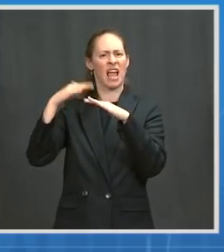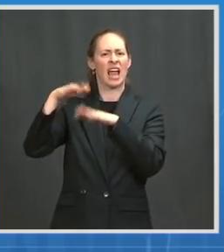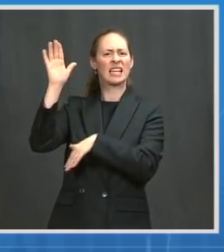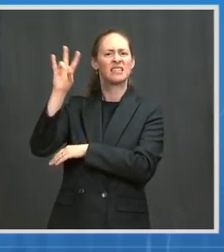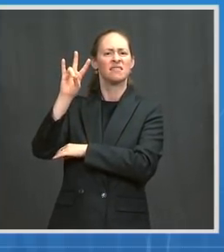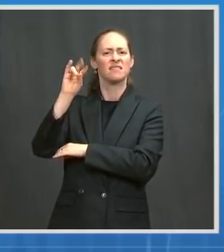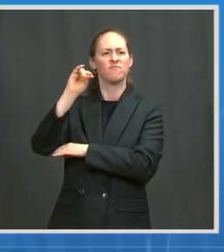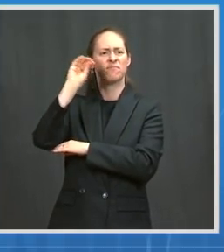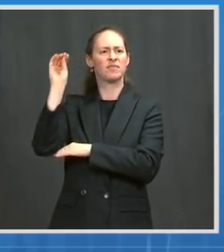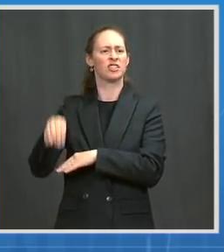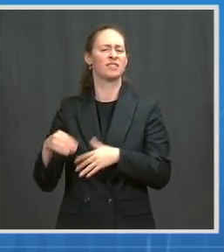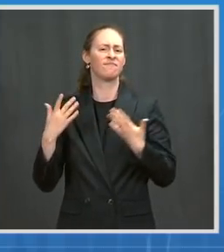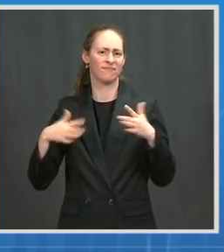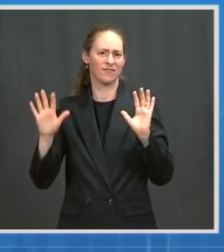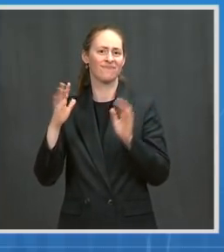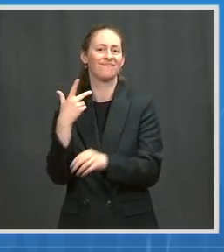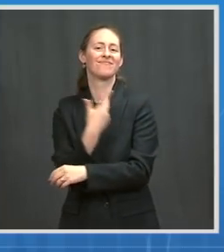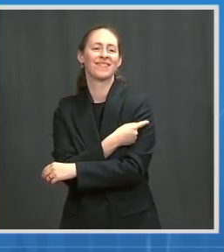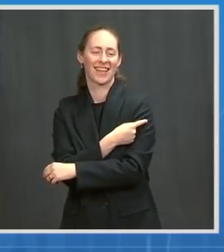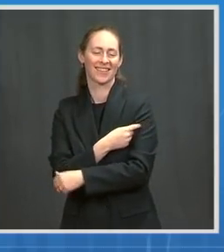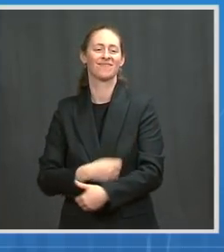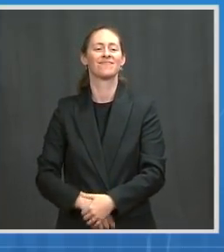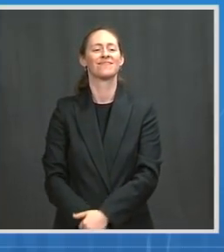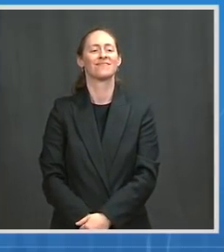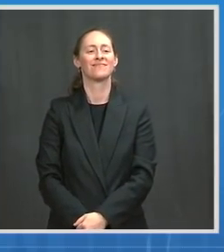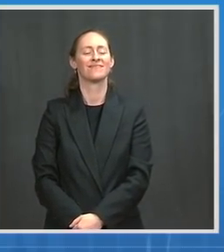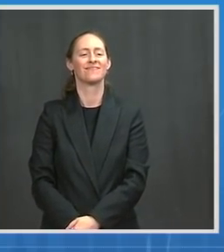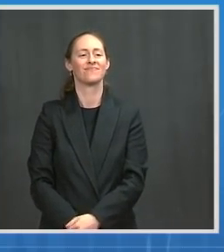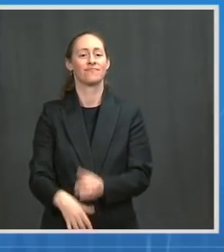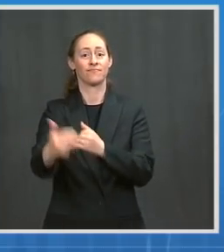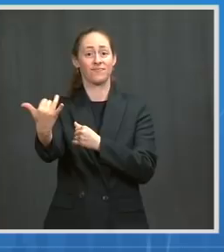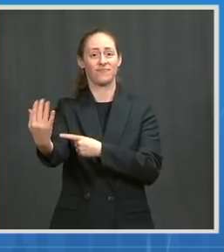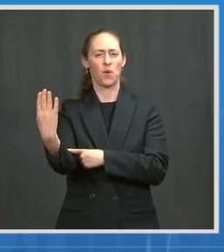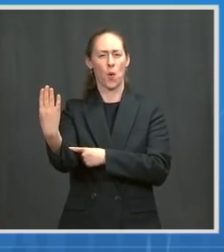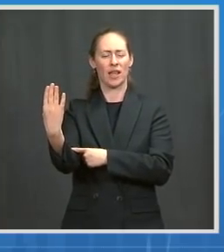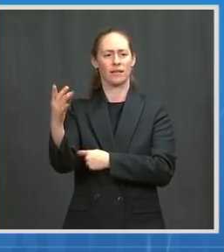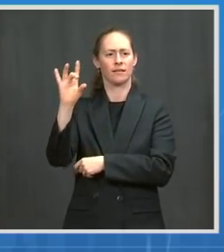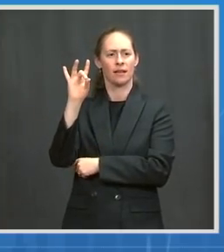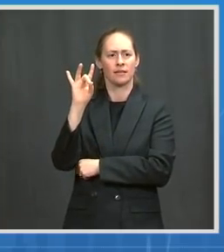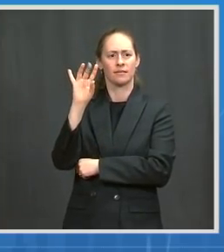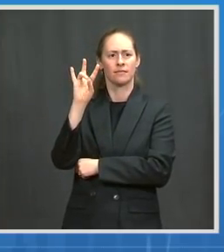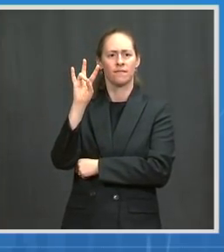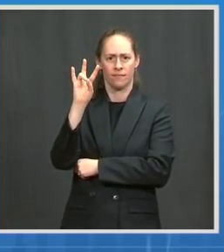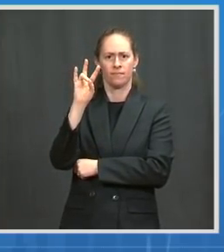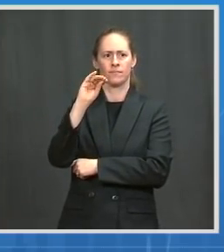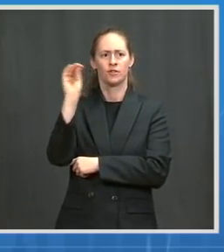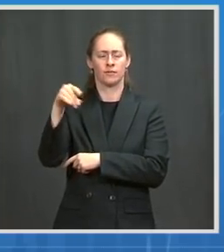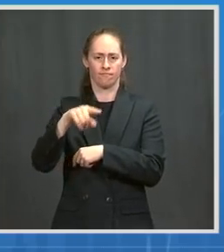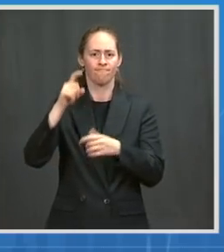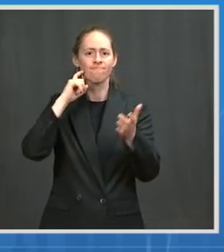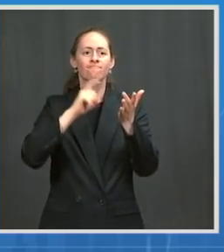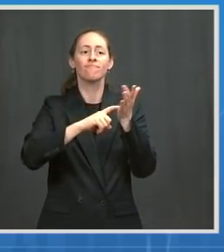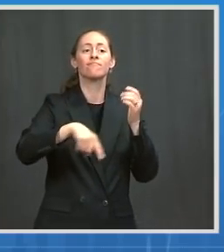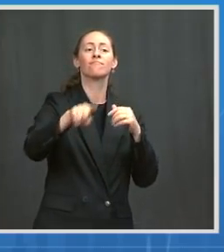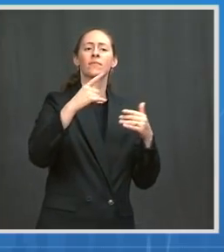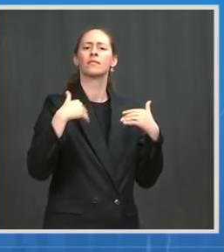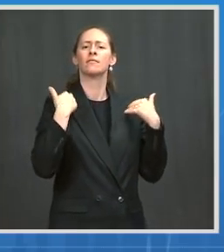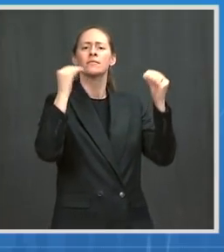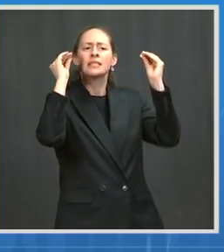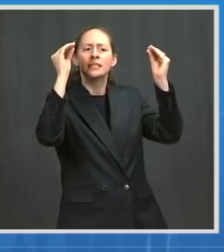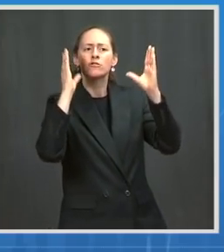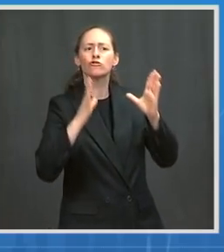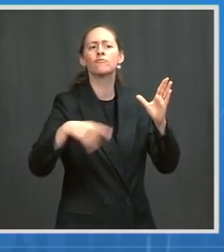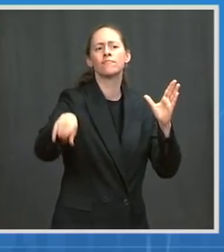And just this morning, we learned that 86% of K-12 educators and school staff had already